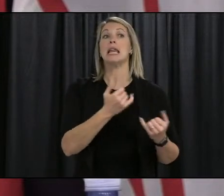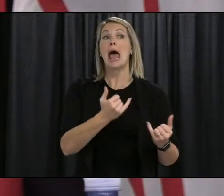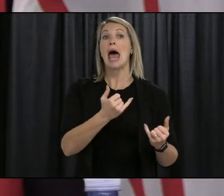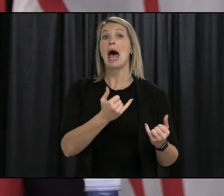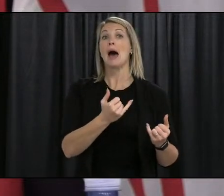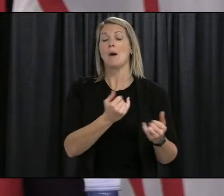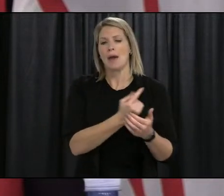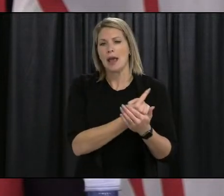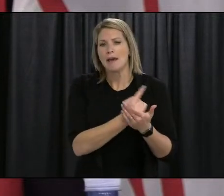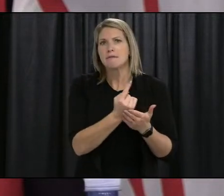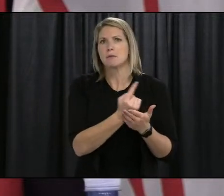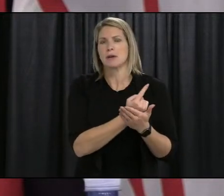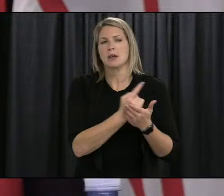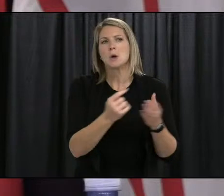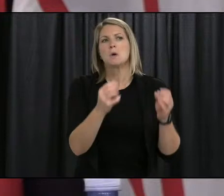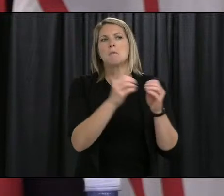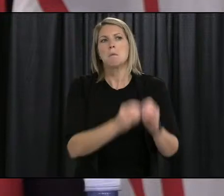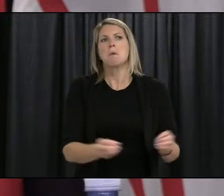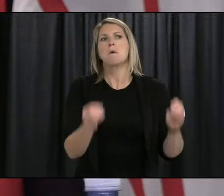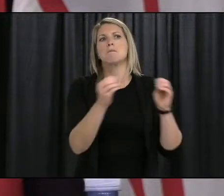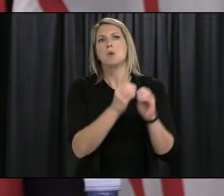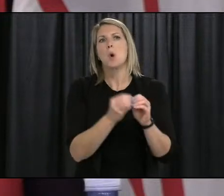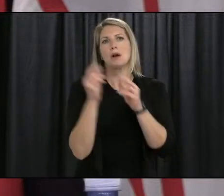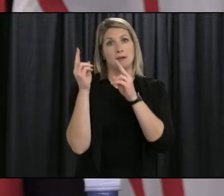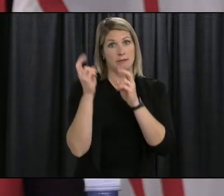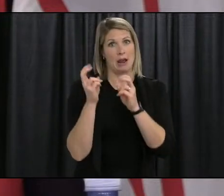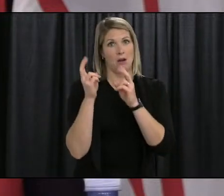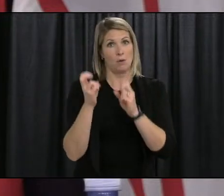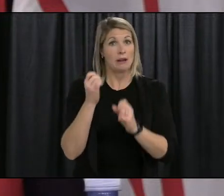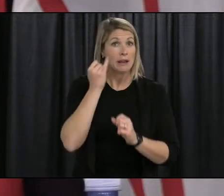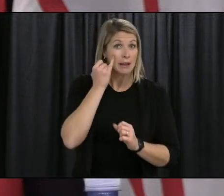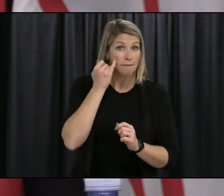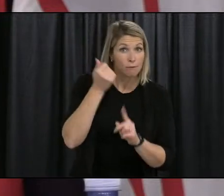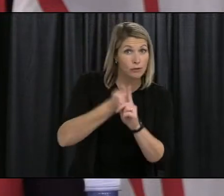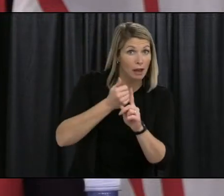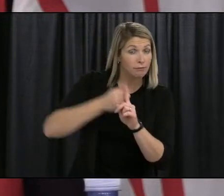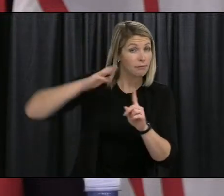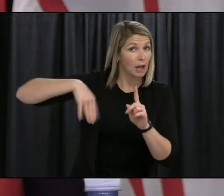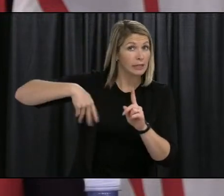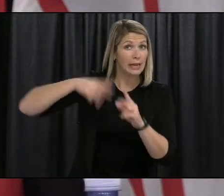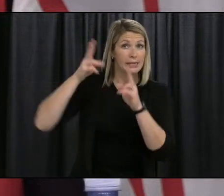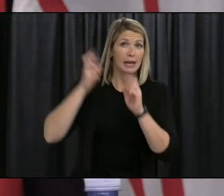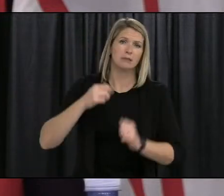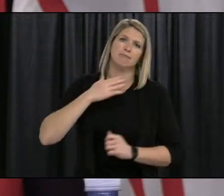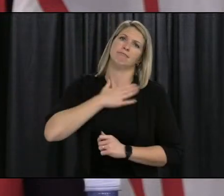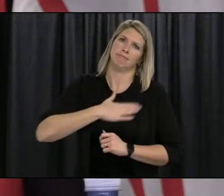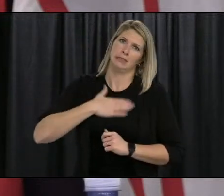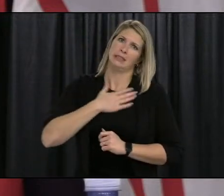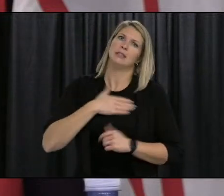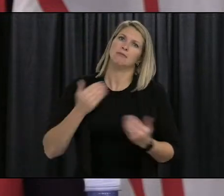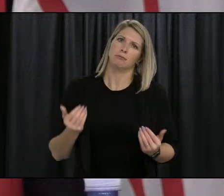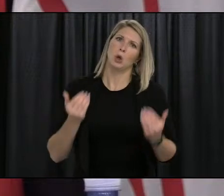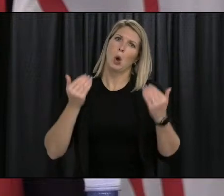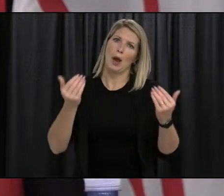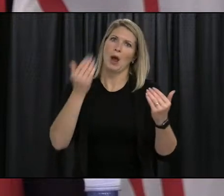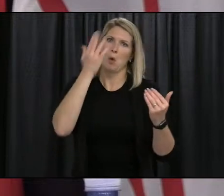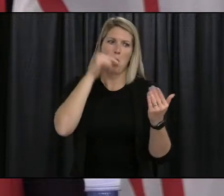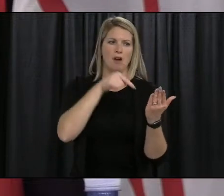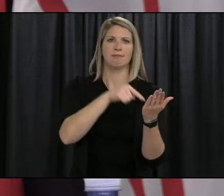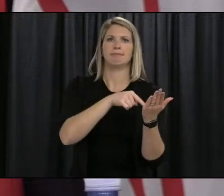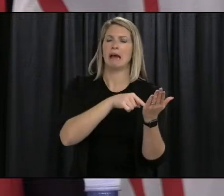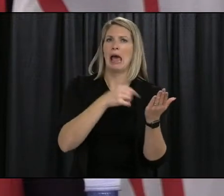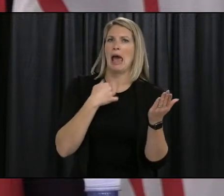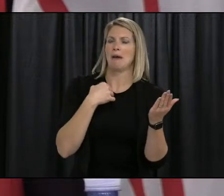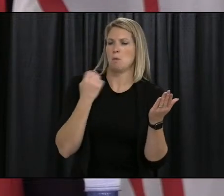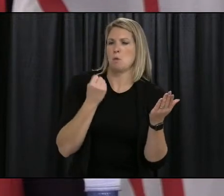increase week over week. And I would encourage you, if you haven't already got it, to be one of those in the event that should you be